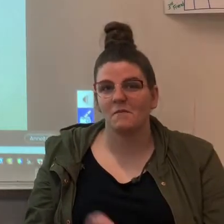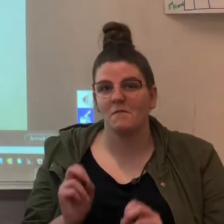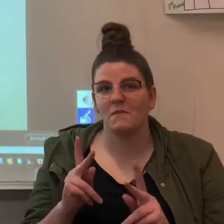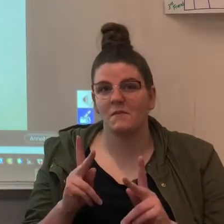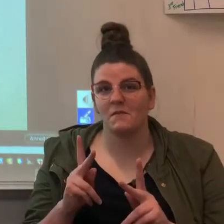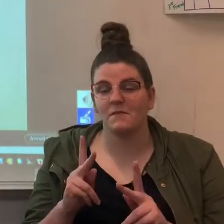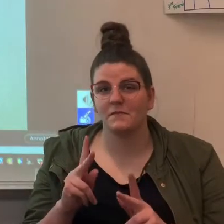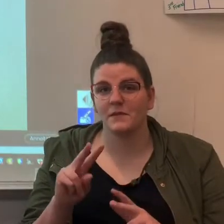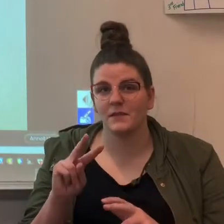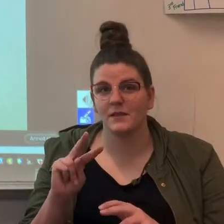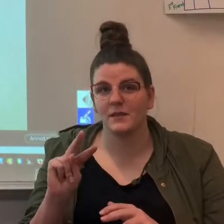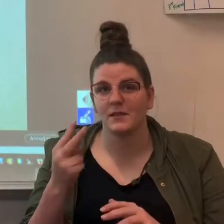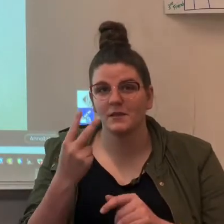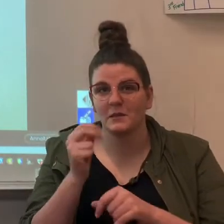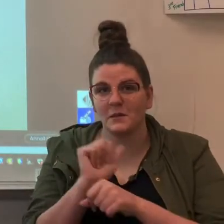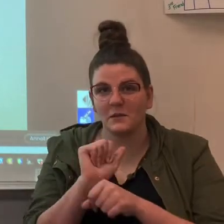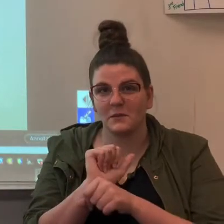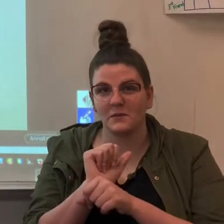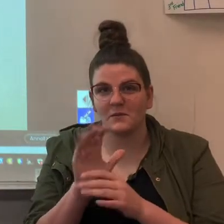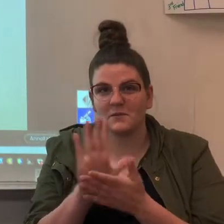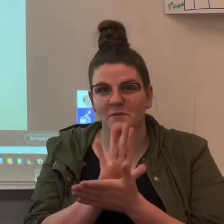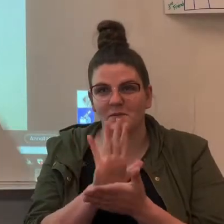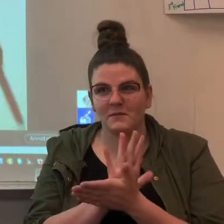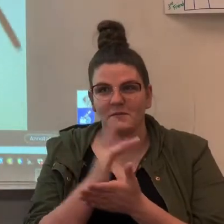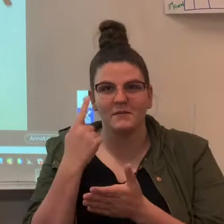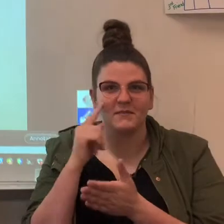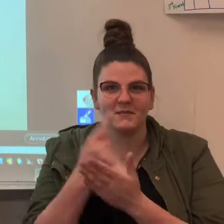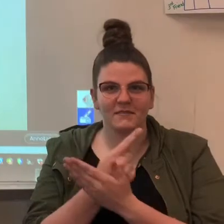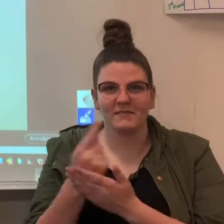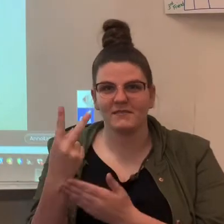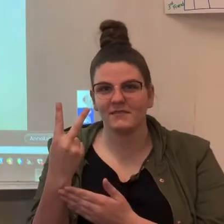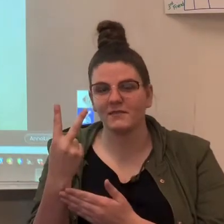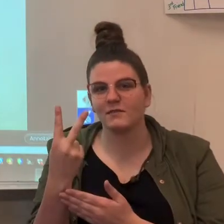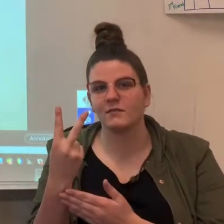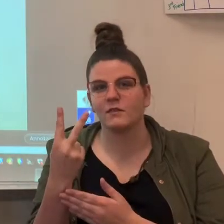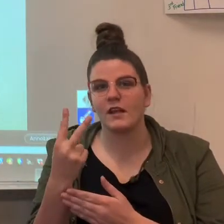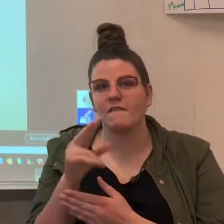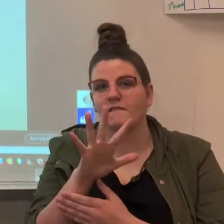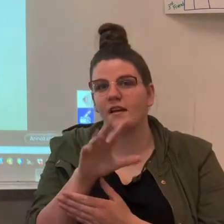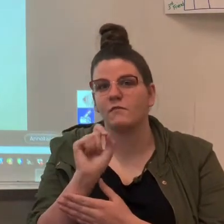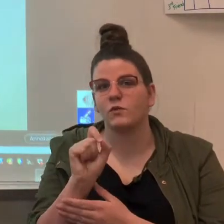All right, our second worksheet for week 2 is